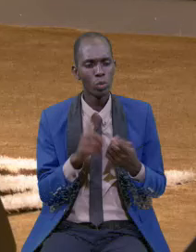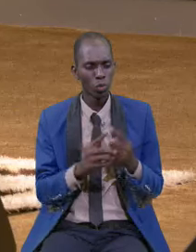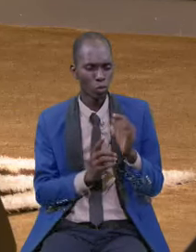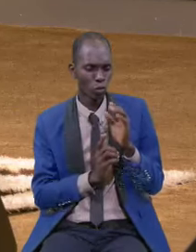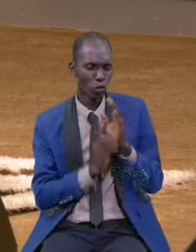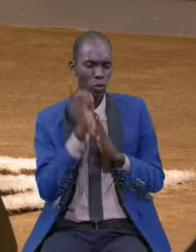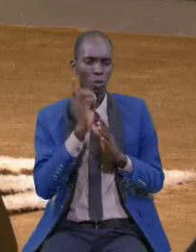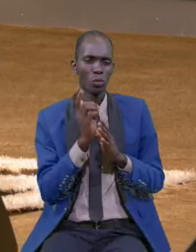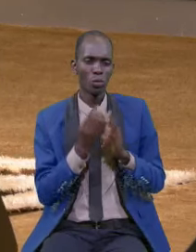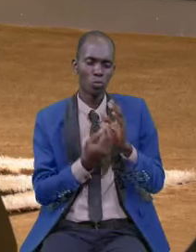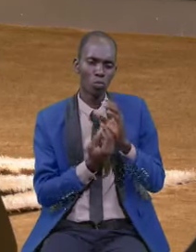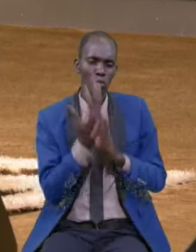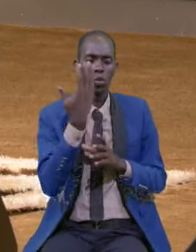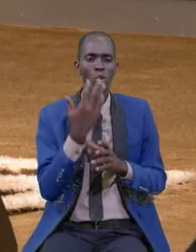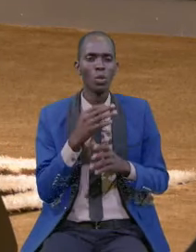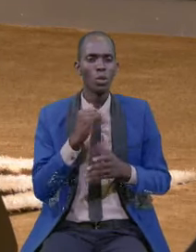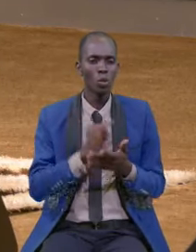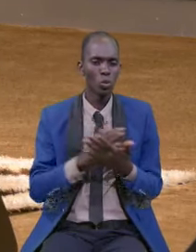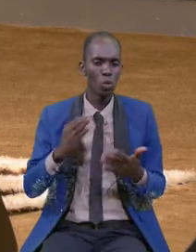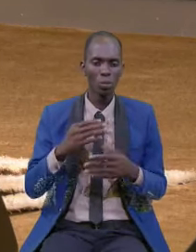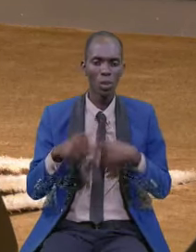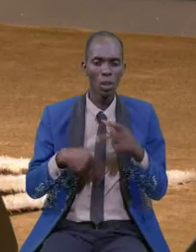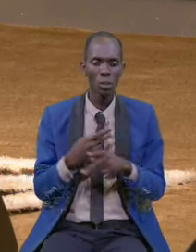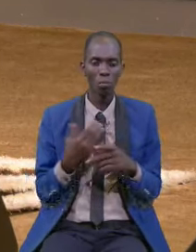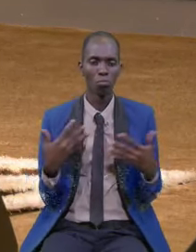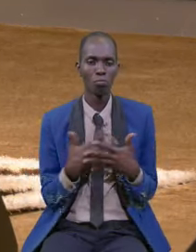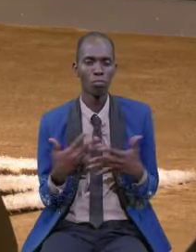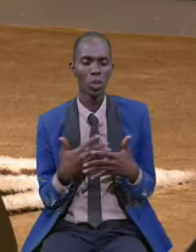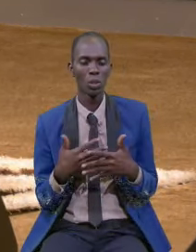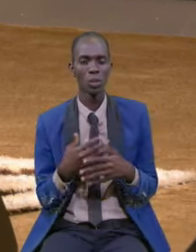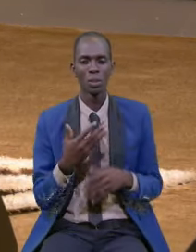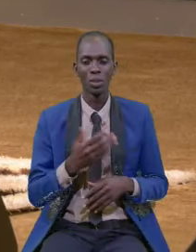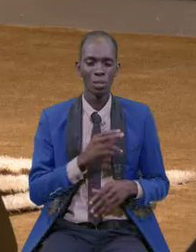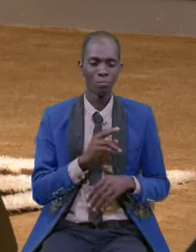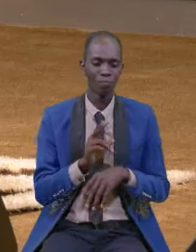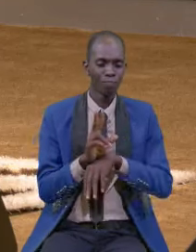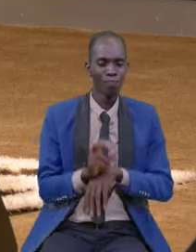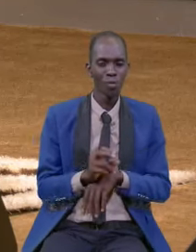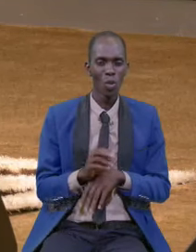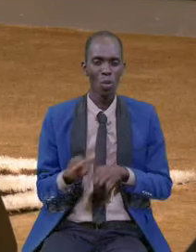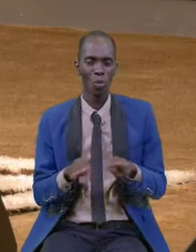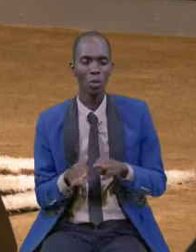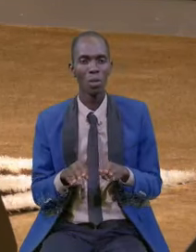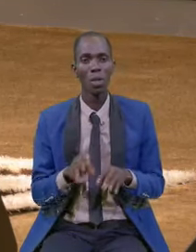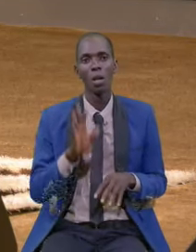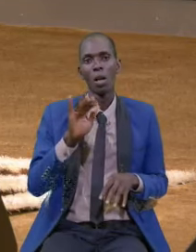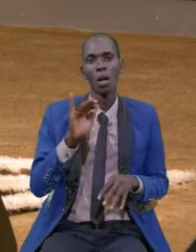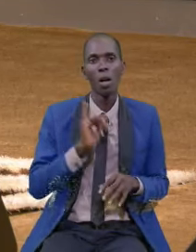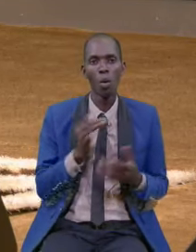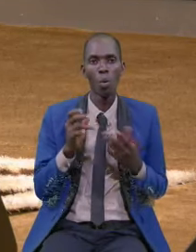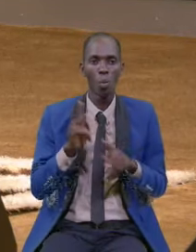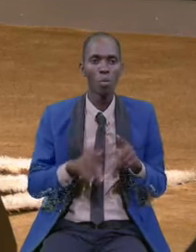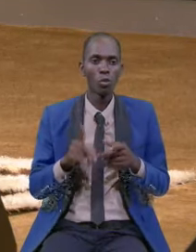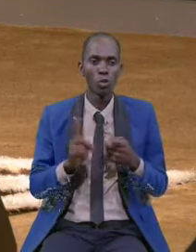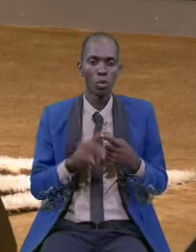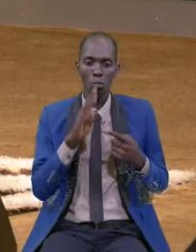you so that you can have your way. That's not the way of faith. That's not the way of following